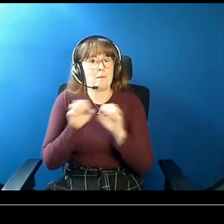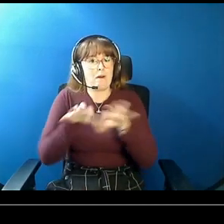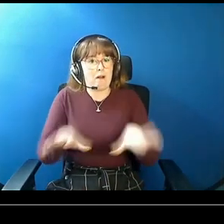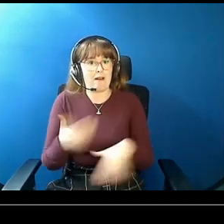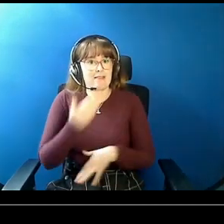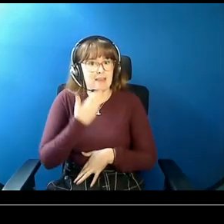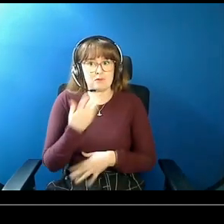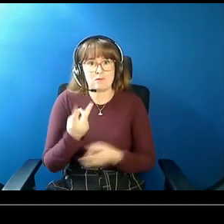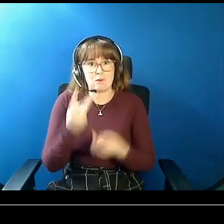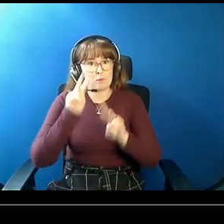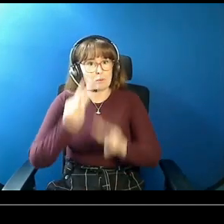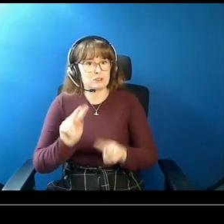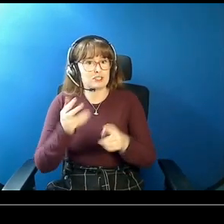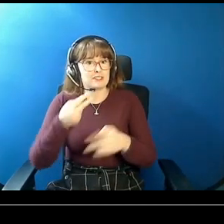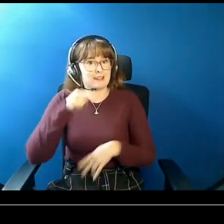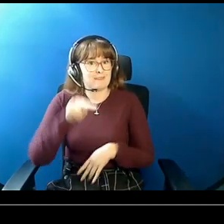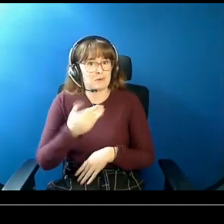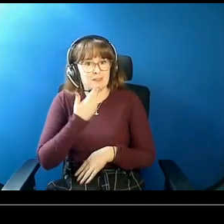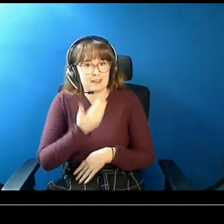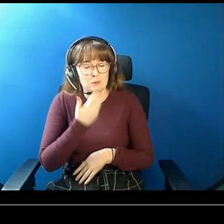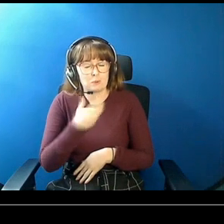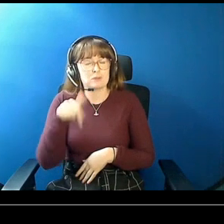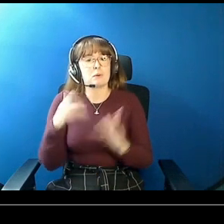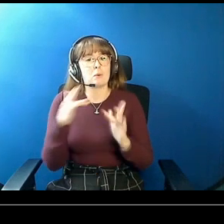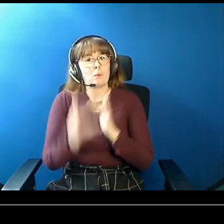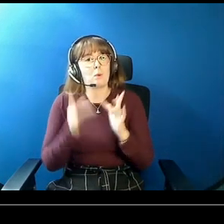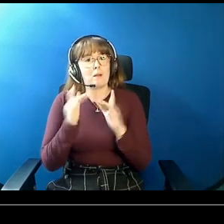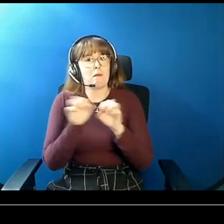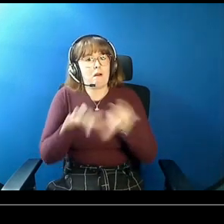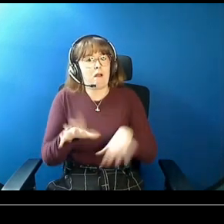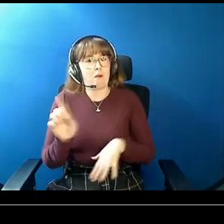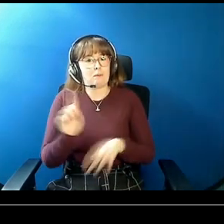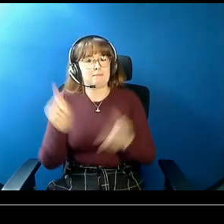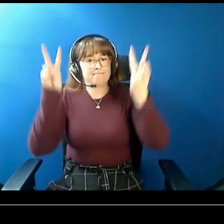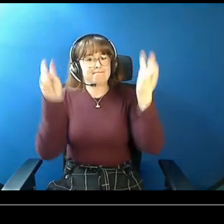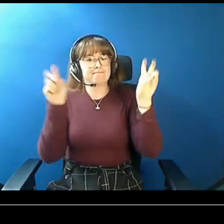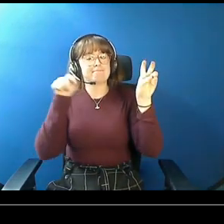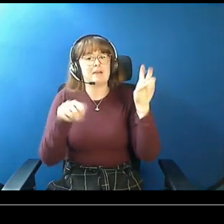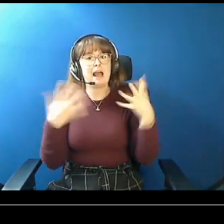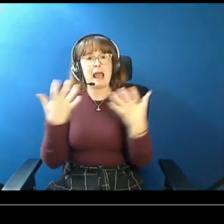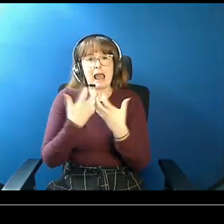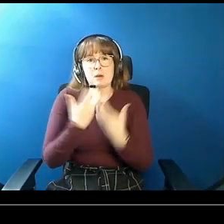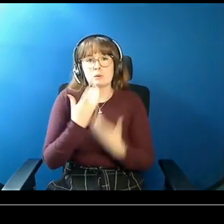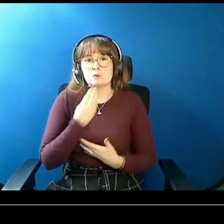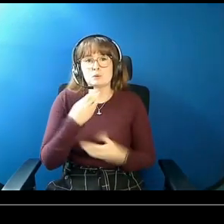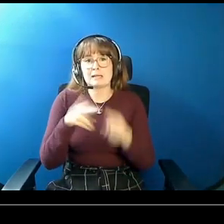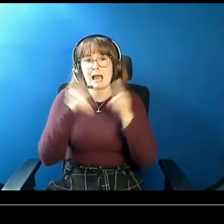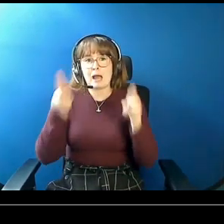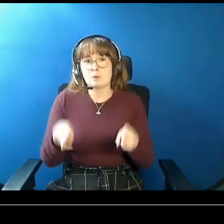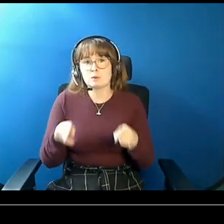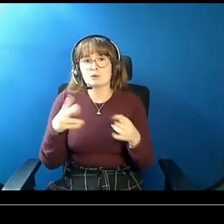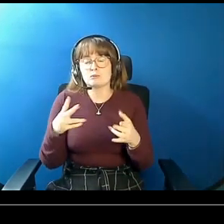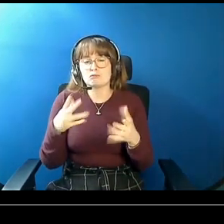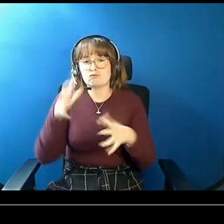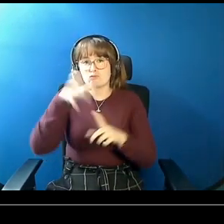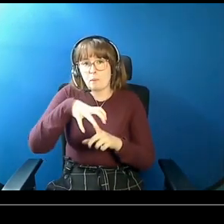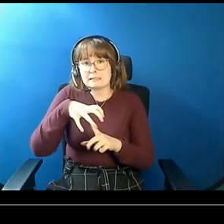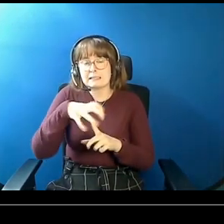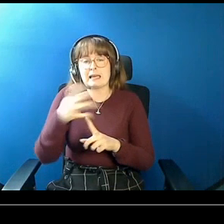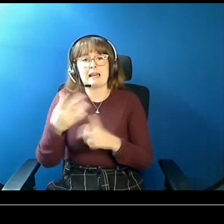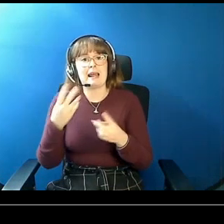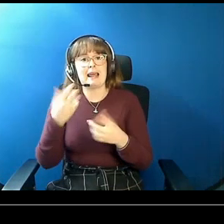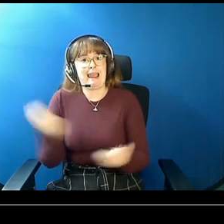this afternoon. This webinar is titled How Can You Use Housing Stock Property and Energy Data to Inform Your